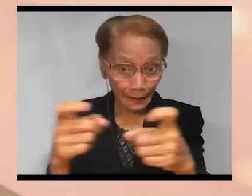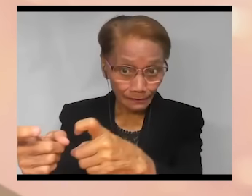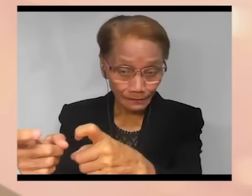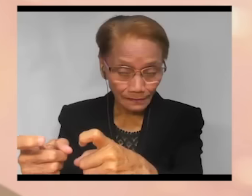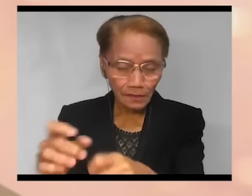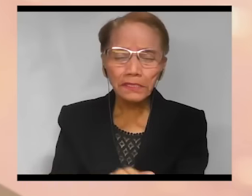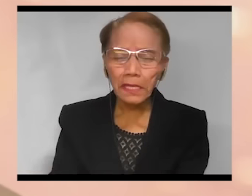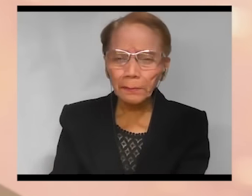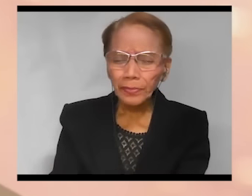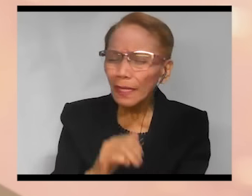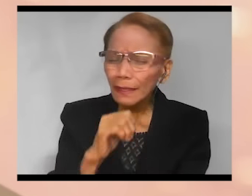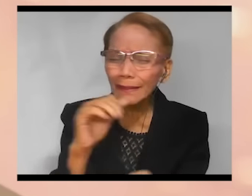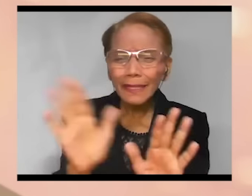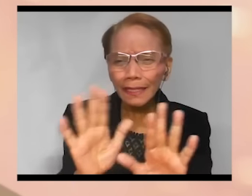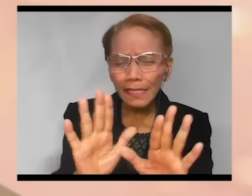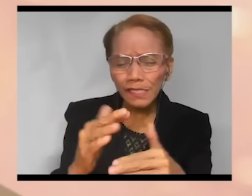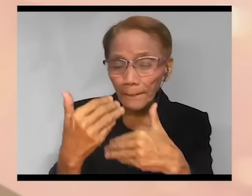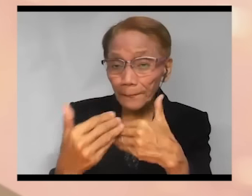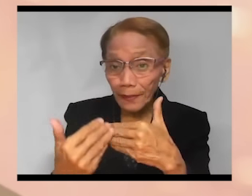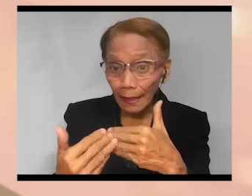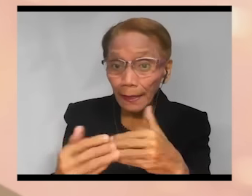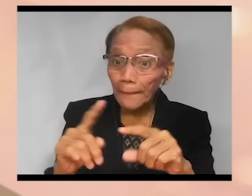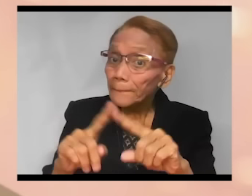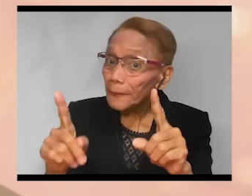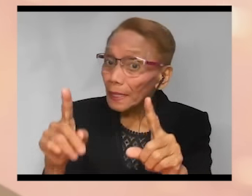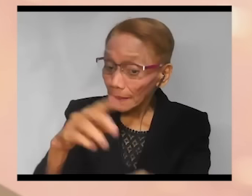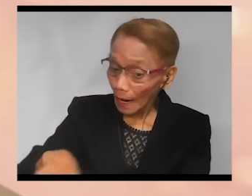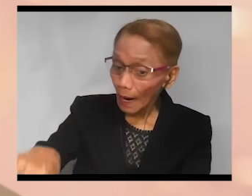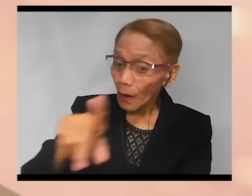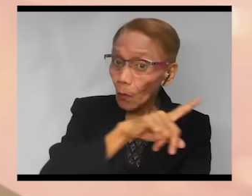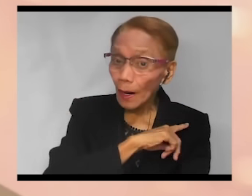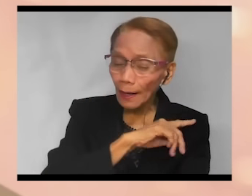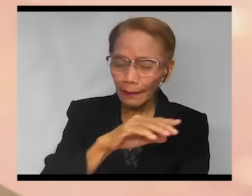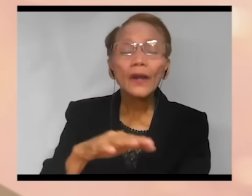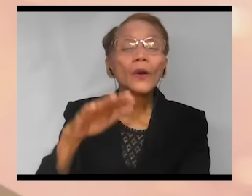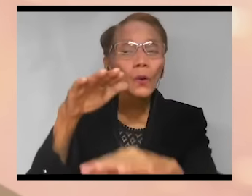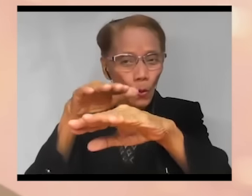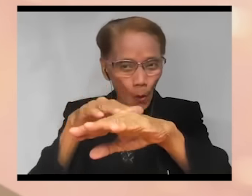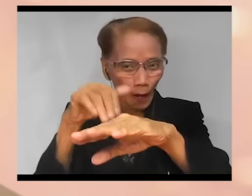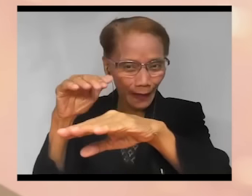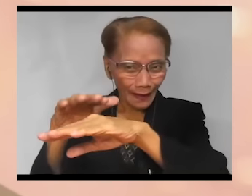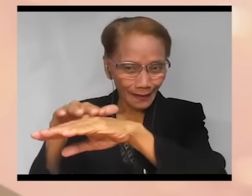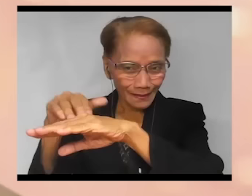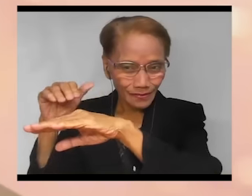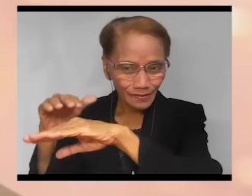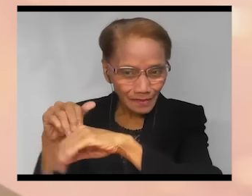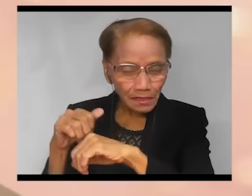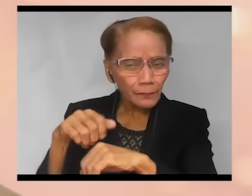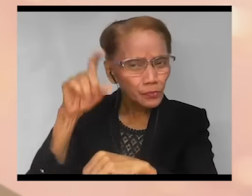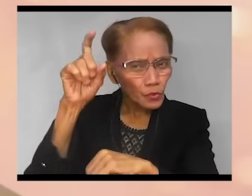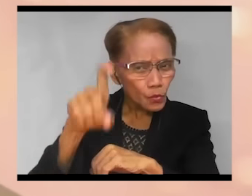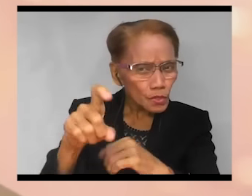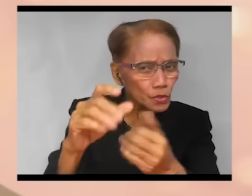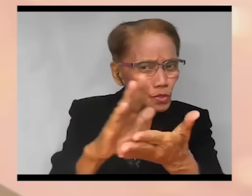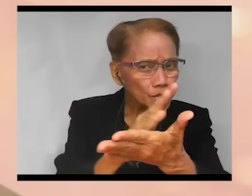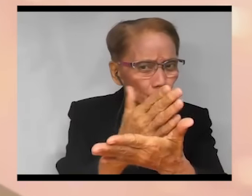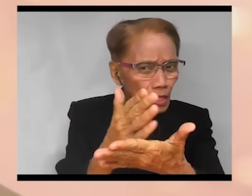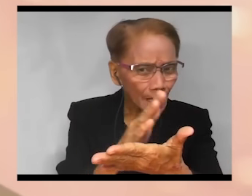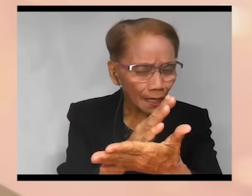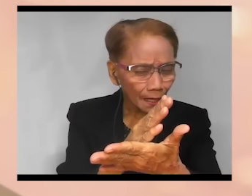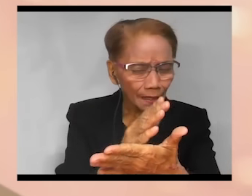Not any more bread, but our calling. We should share that gift